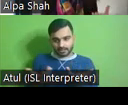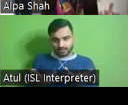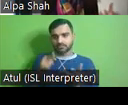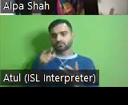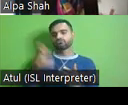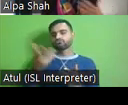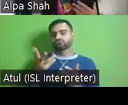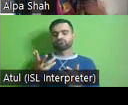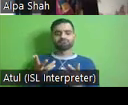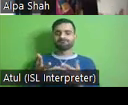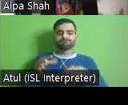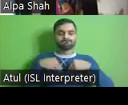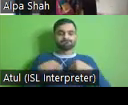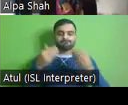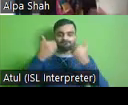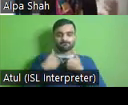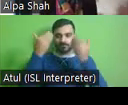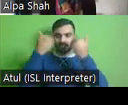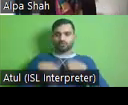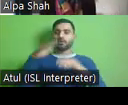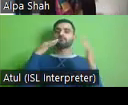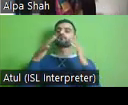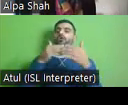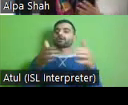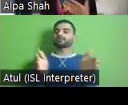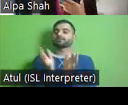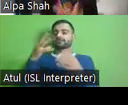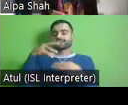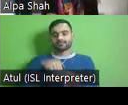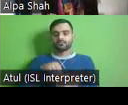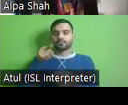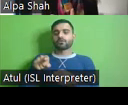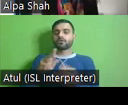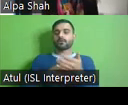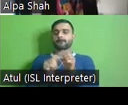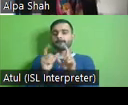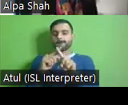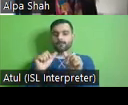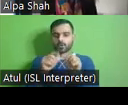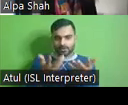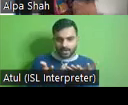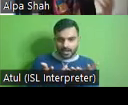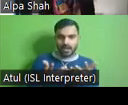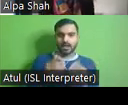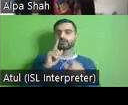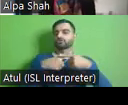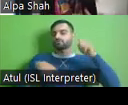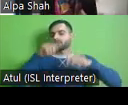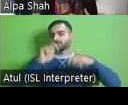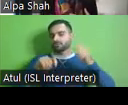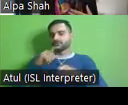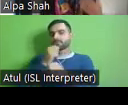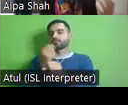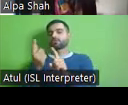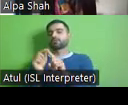is quite exceptional to me about the forest dwelling communities, whether it is the Mundas of Jharkhand or the Bhils of the